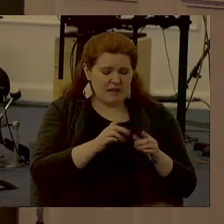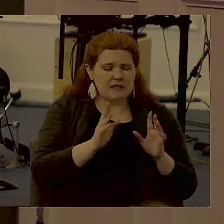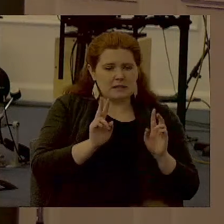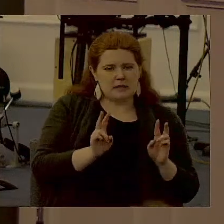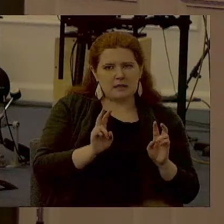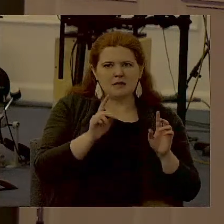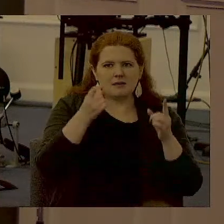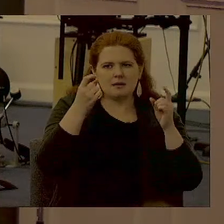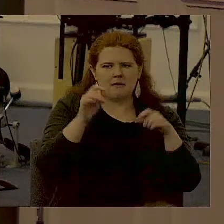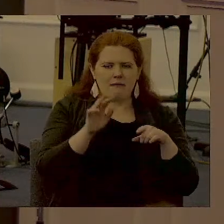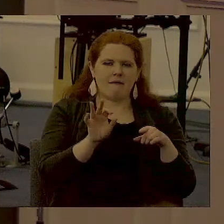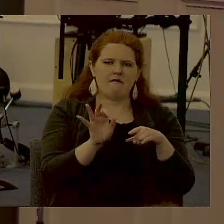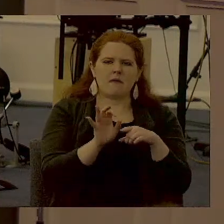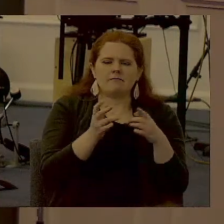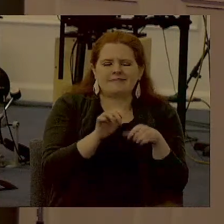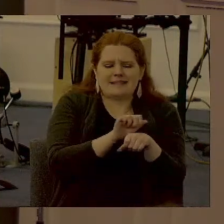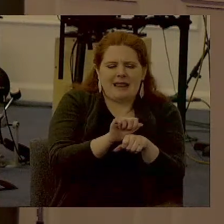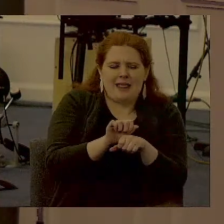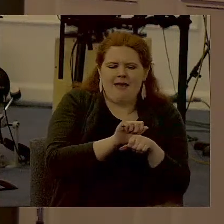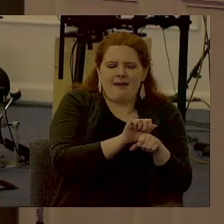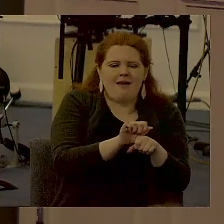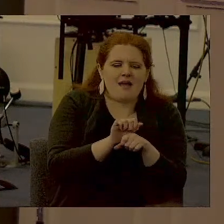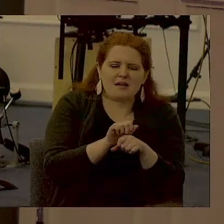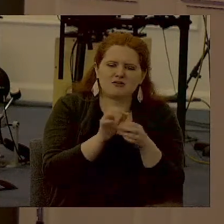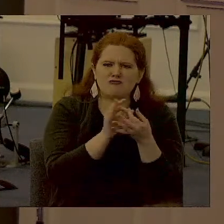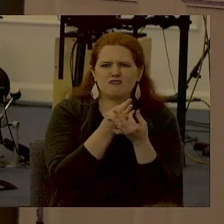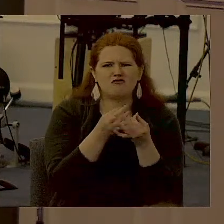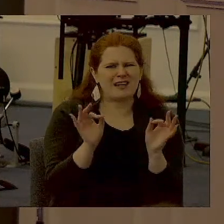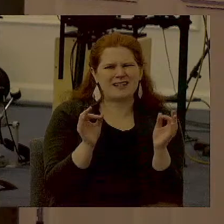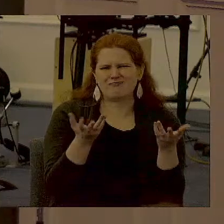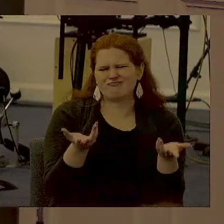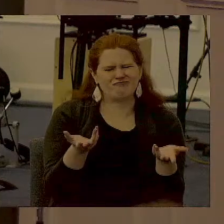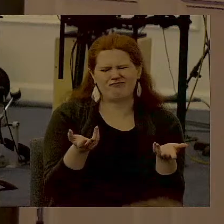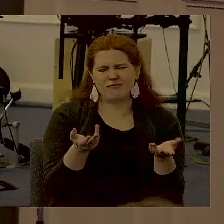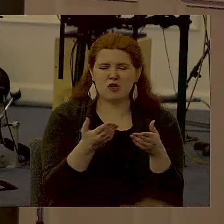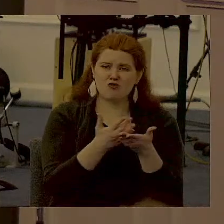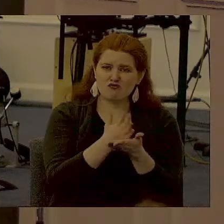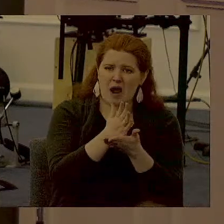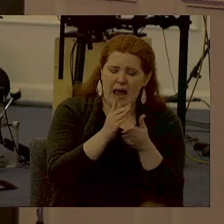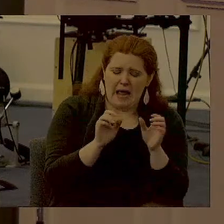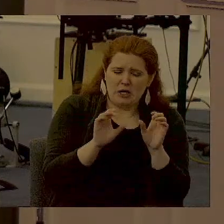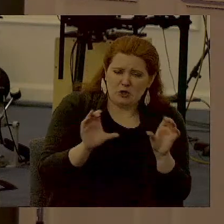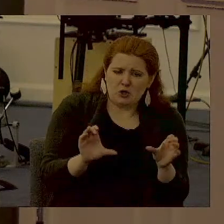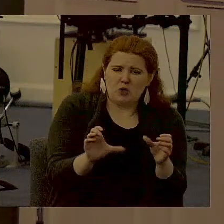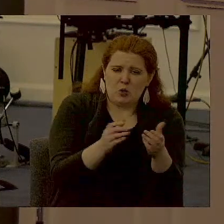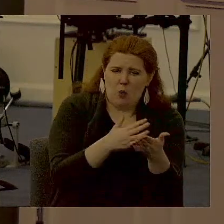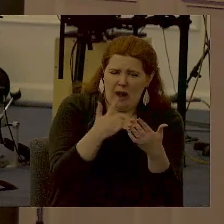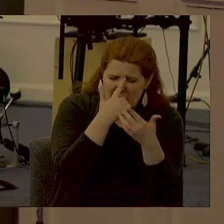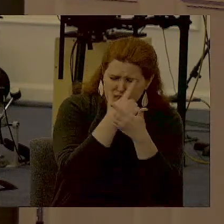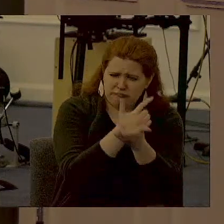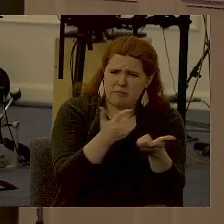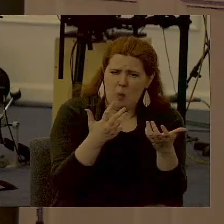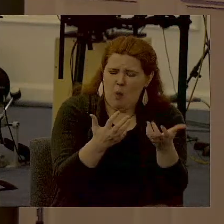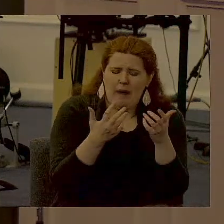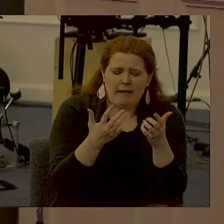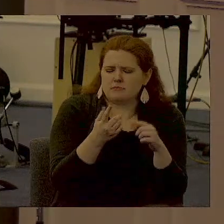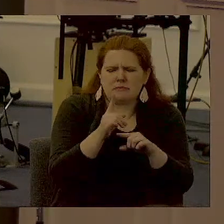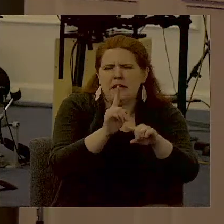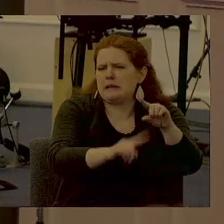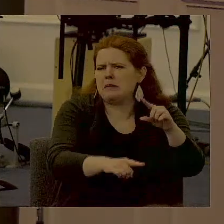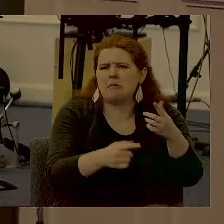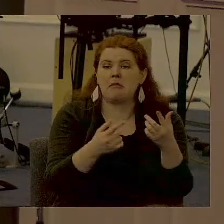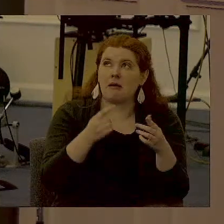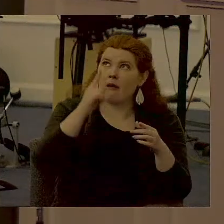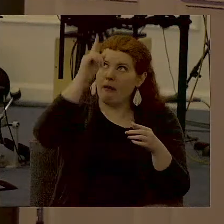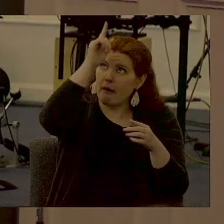functionally slaves. They had no freedoms. They had no right to do whatever they wanted to do. And yet God provides